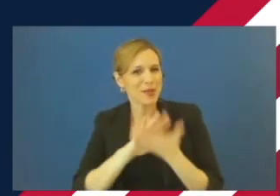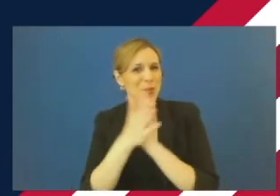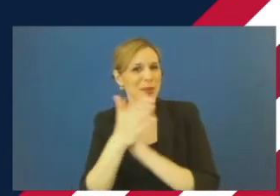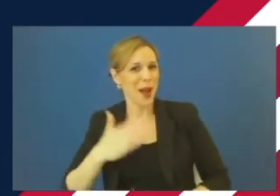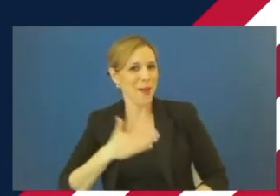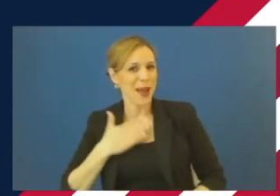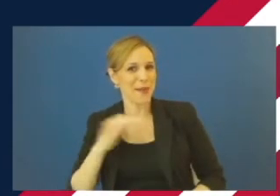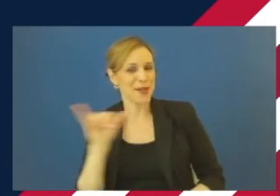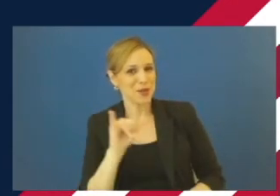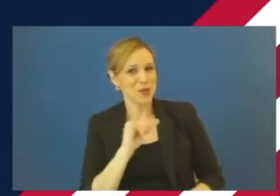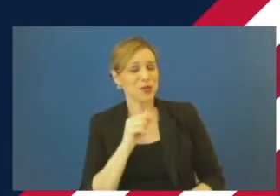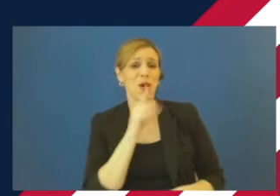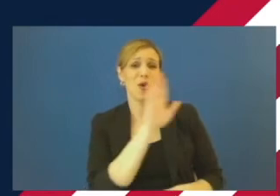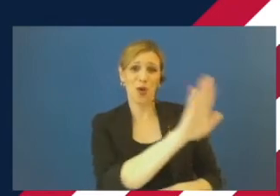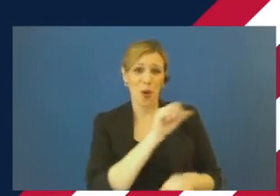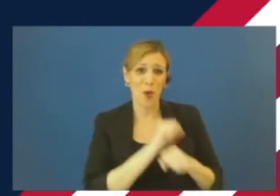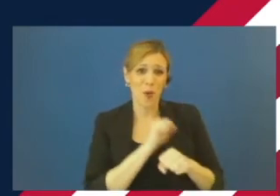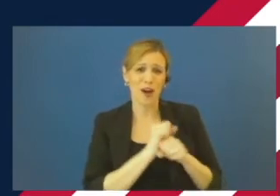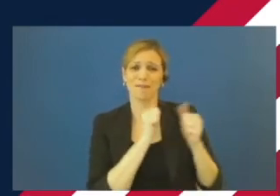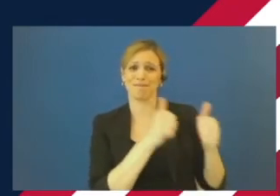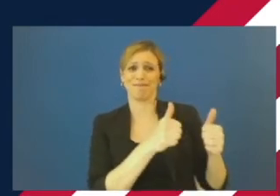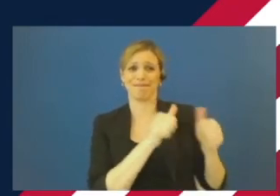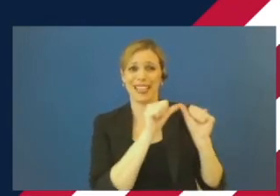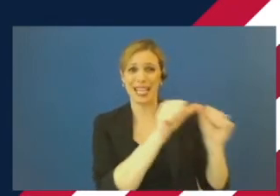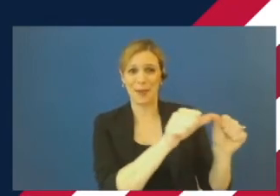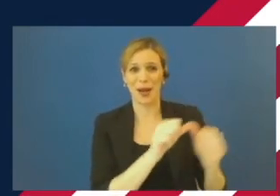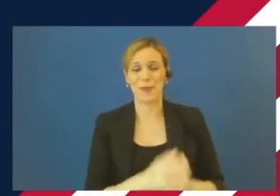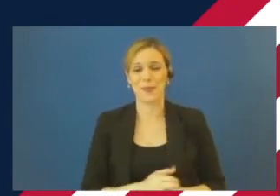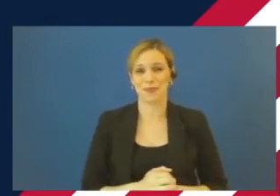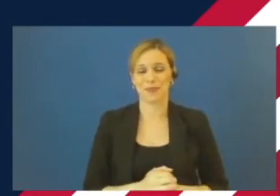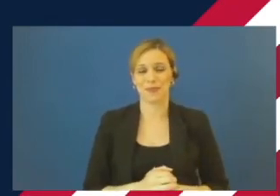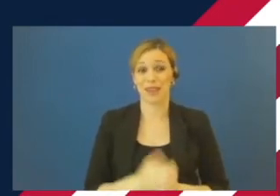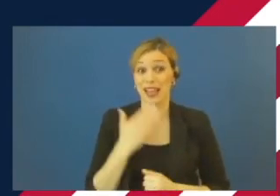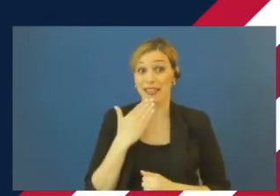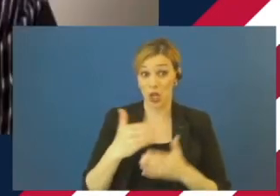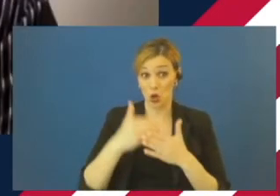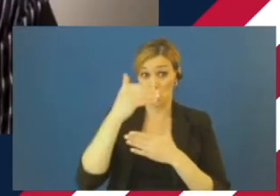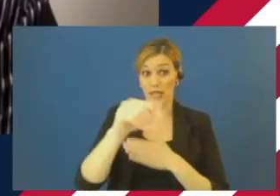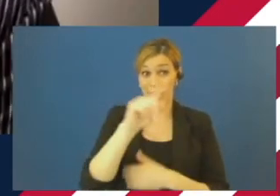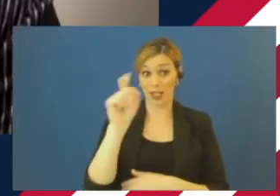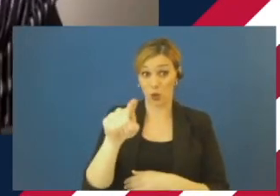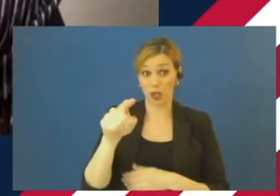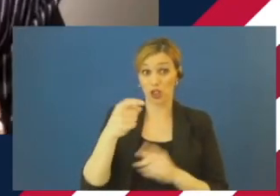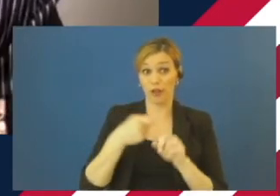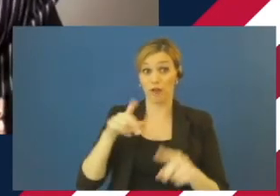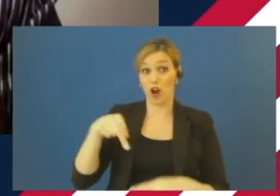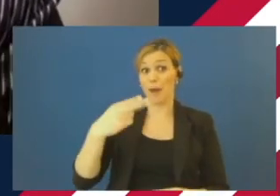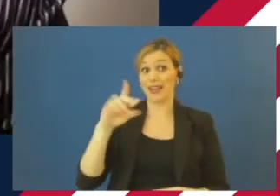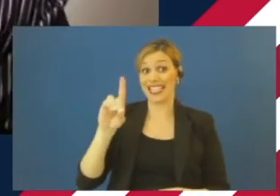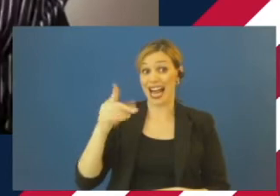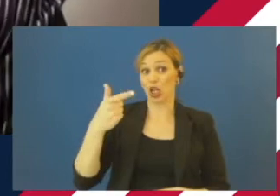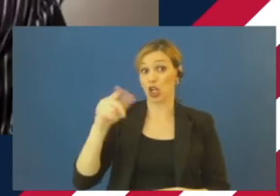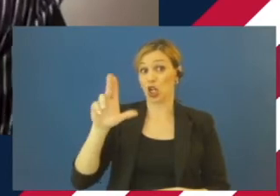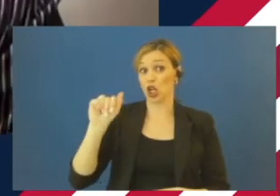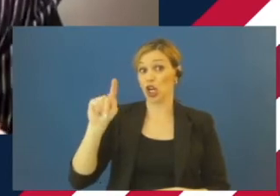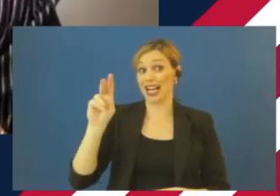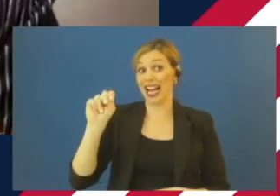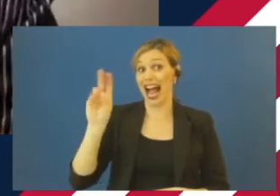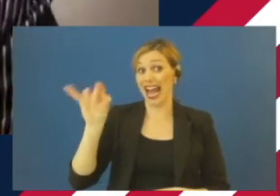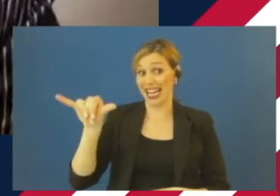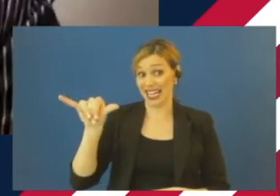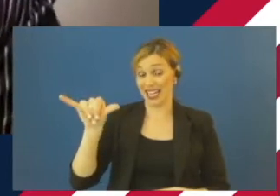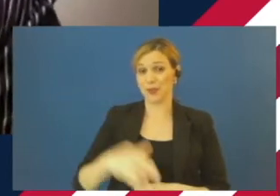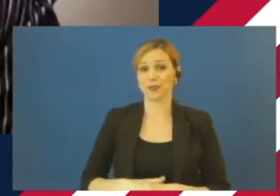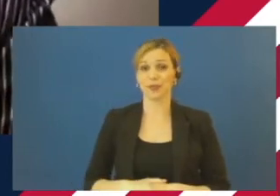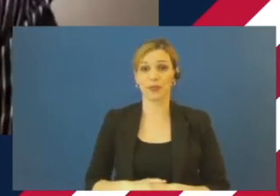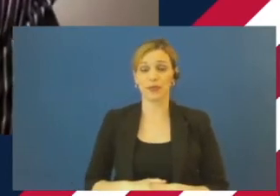up. Thank you. Our next question is from Dr. Gottney. Hi, Mr. Wise. Thank you so